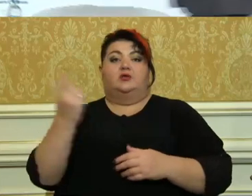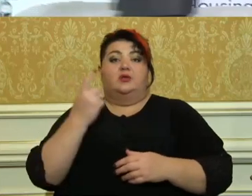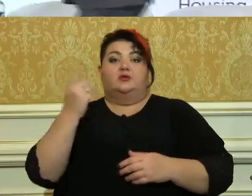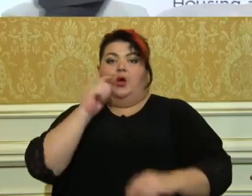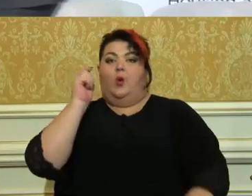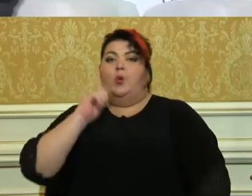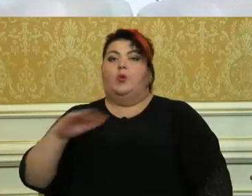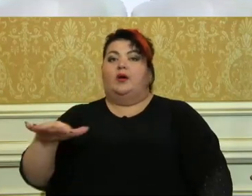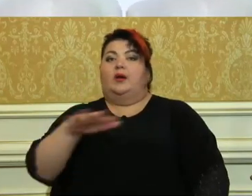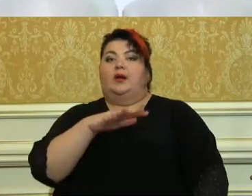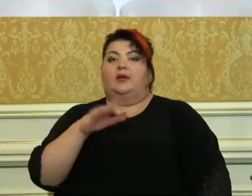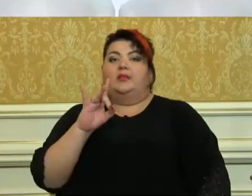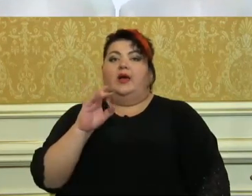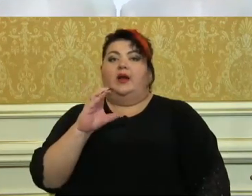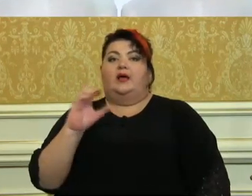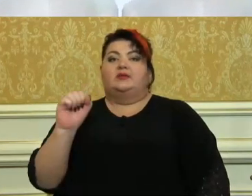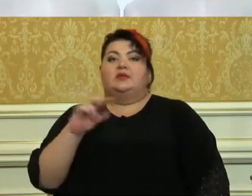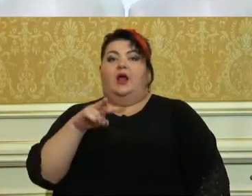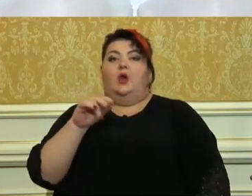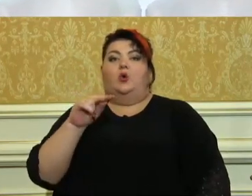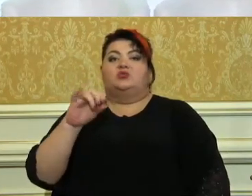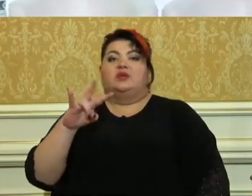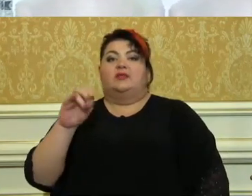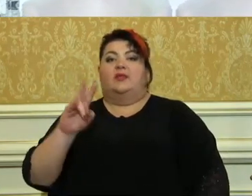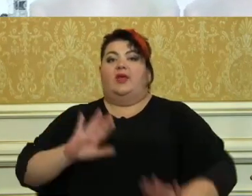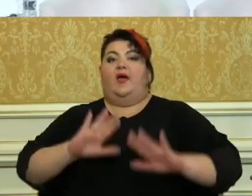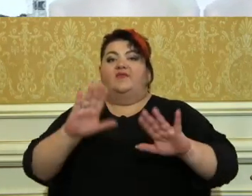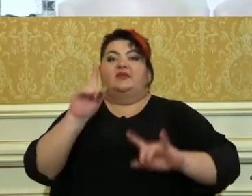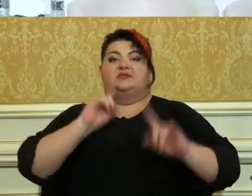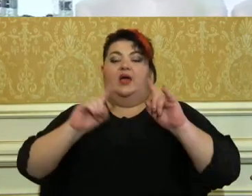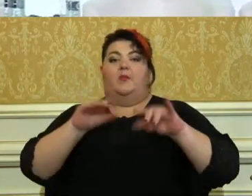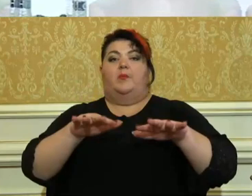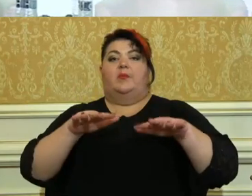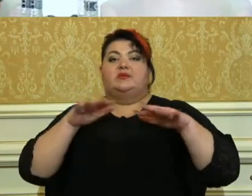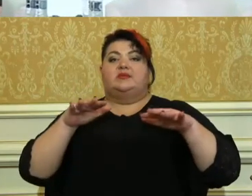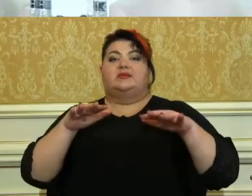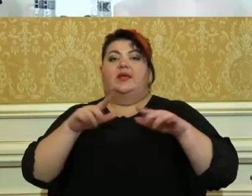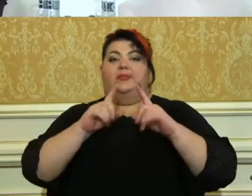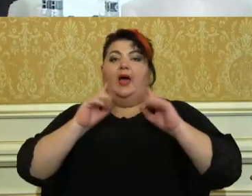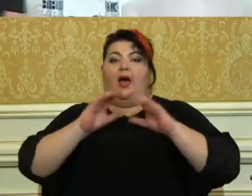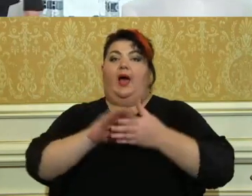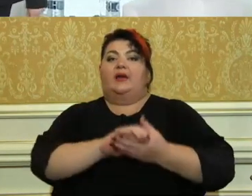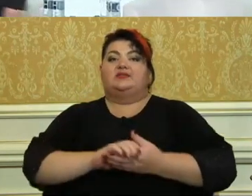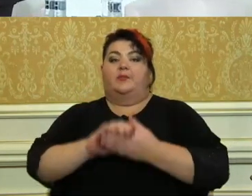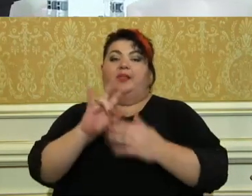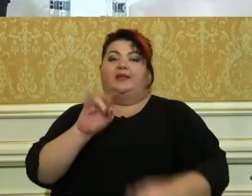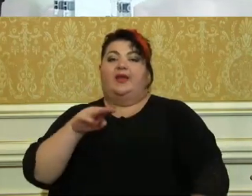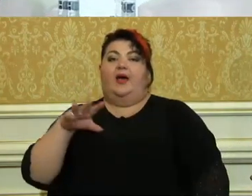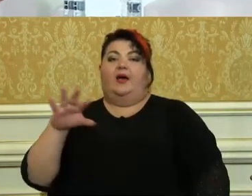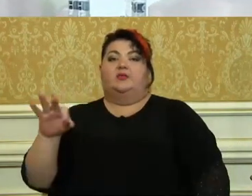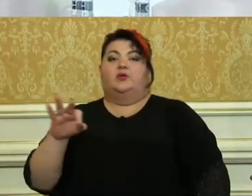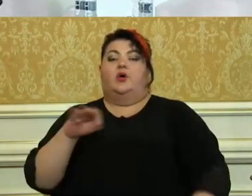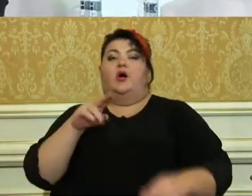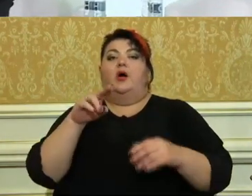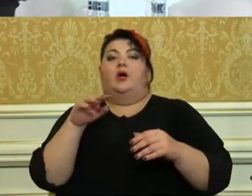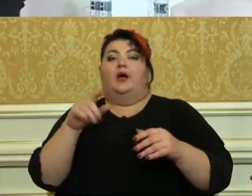and Communal Services of Ukraine. Rasa Yuklevichine, Vice President of the NATO Parliamentary Assembly.